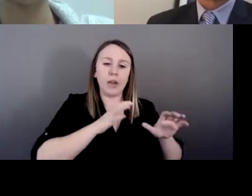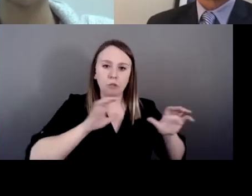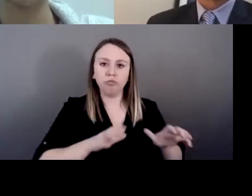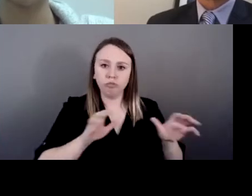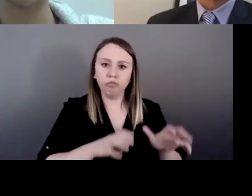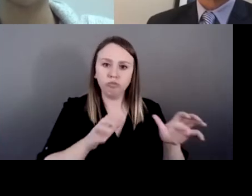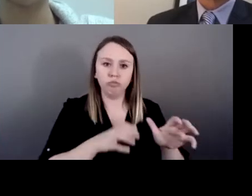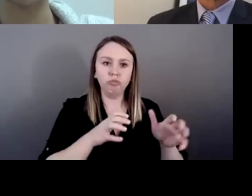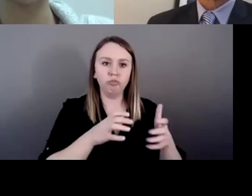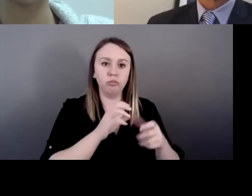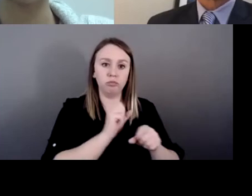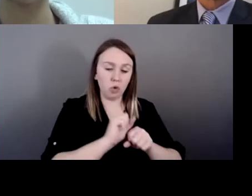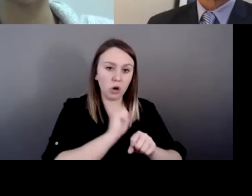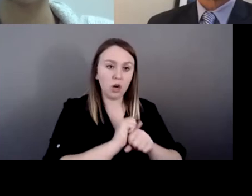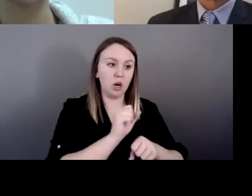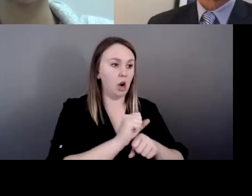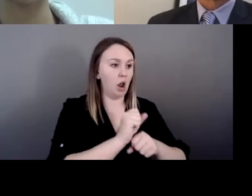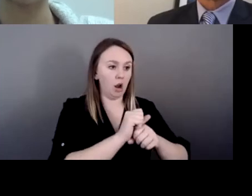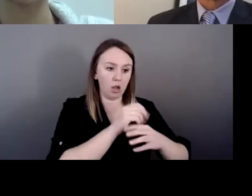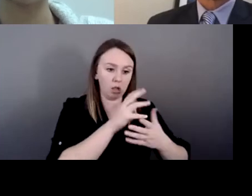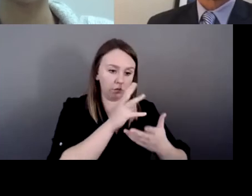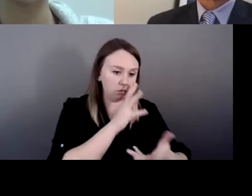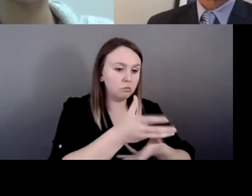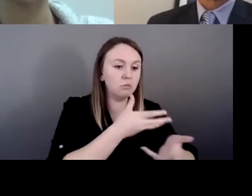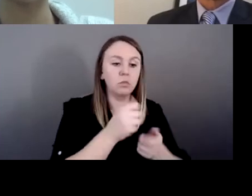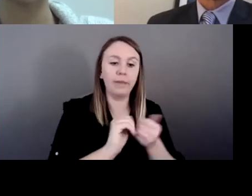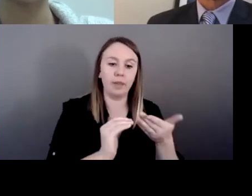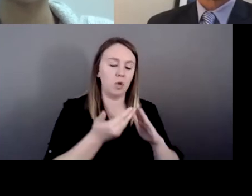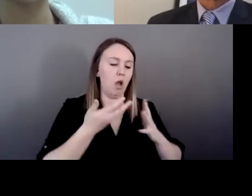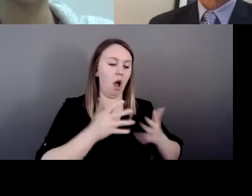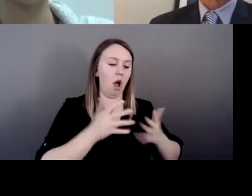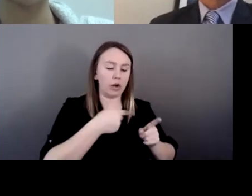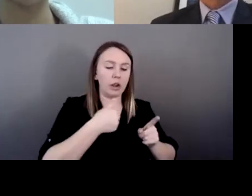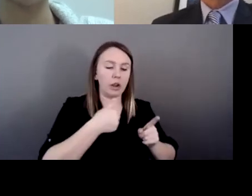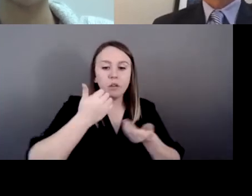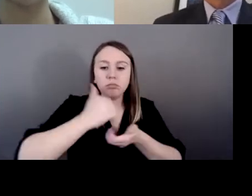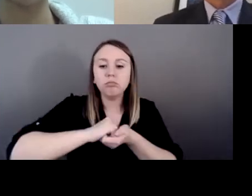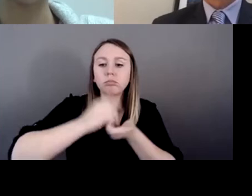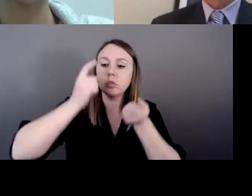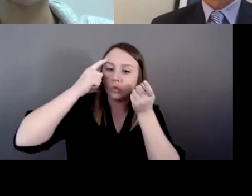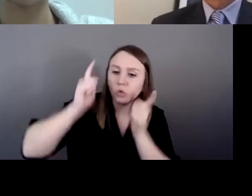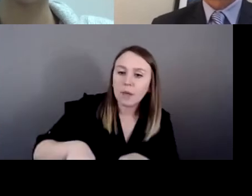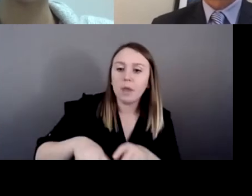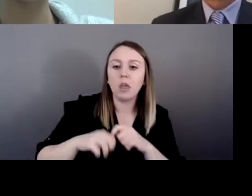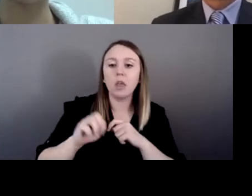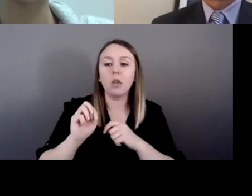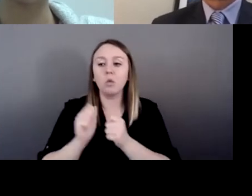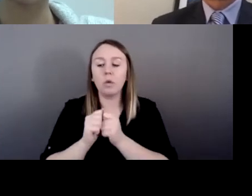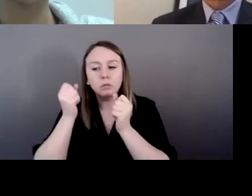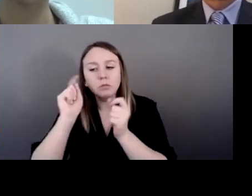are already doing this work on the ground, right? And they already have agreements or MOUs with many of our